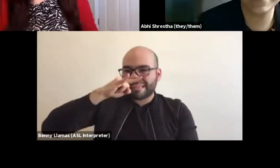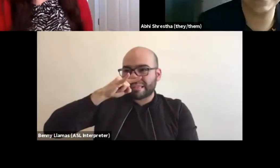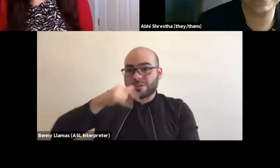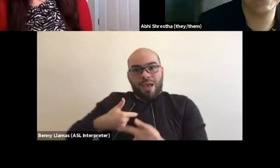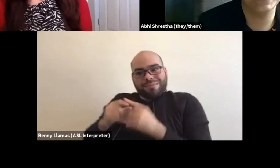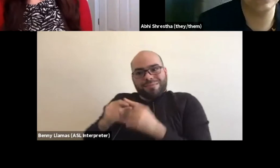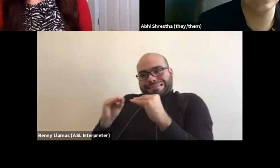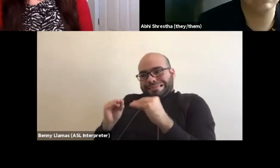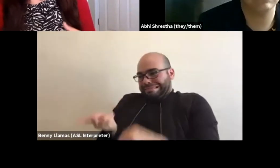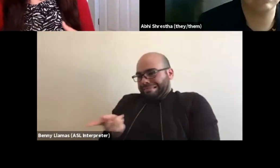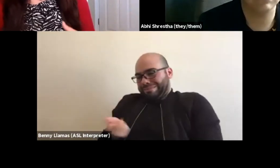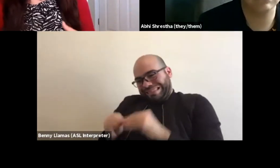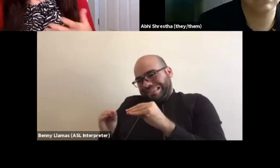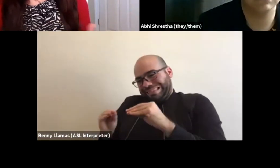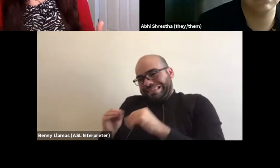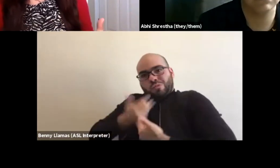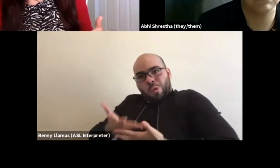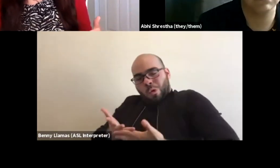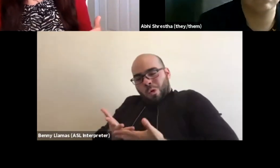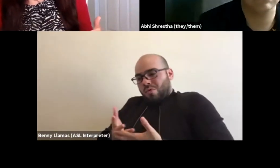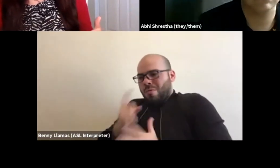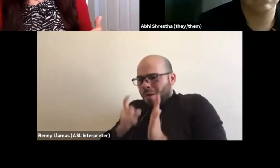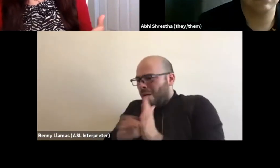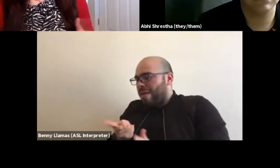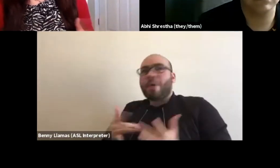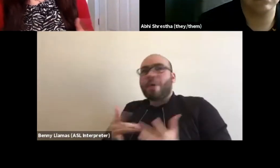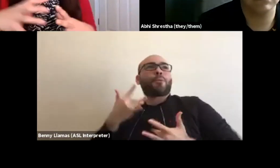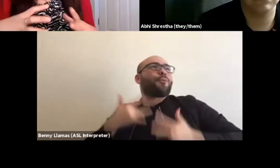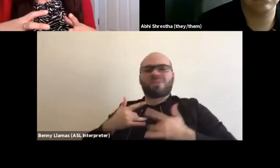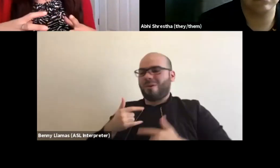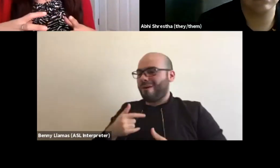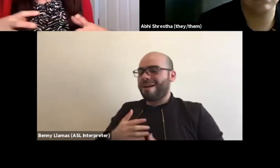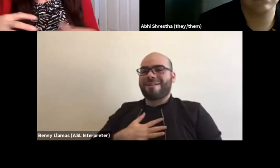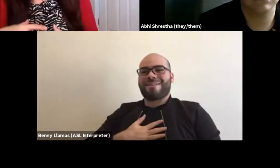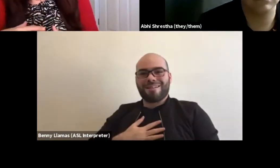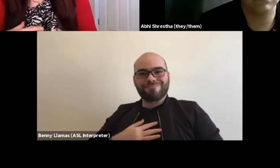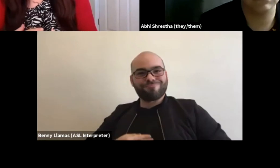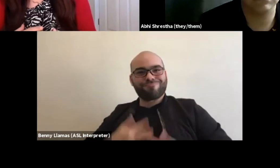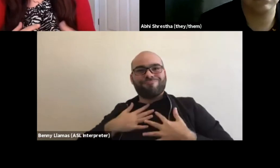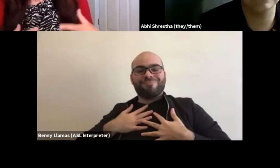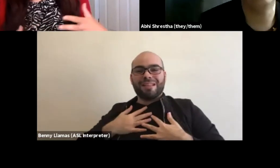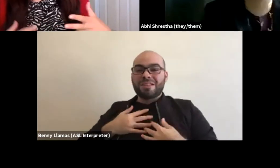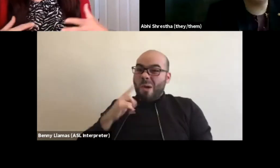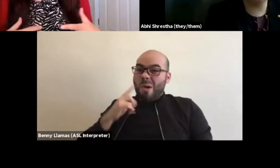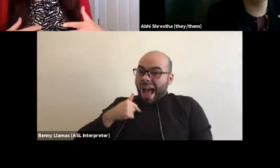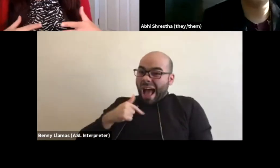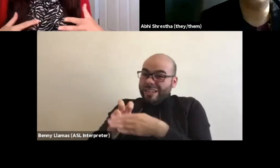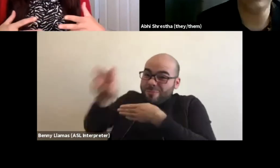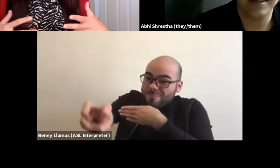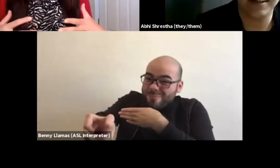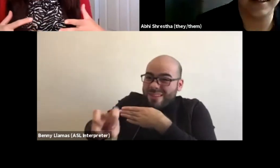really cool to see how excited they are about it. And I feel like I got to them before their teachers did.